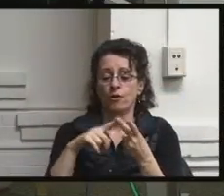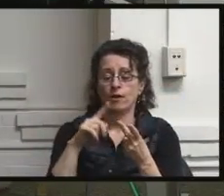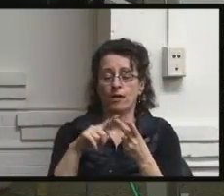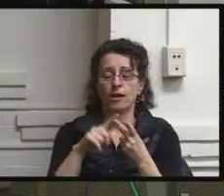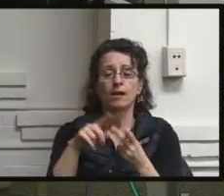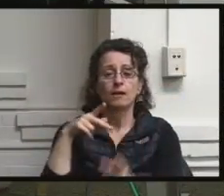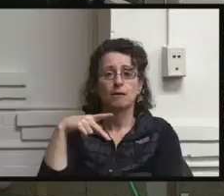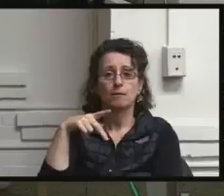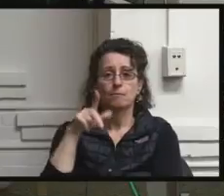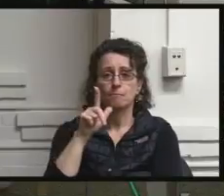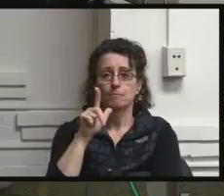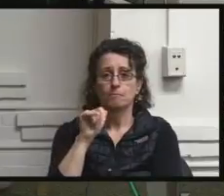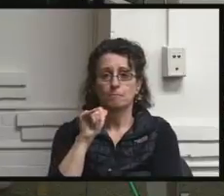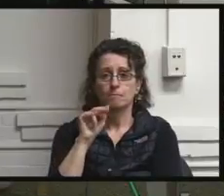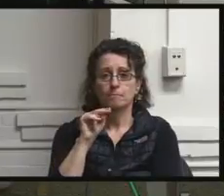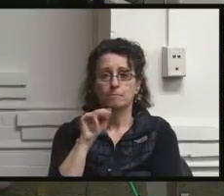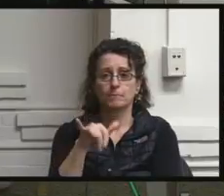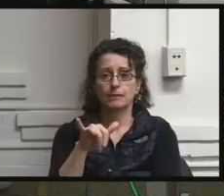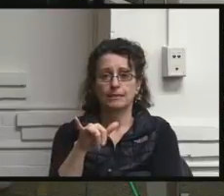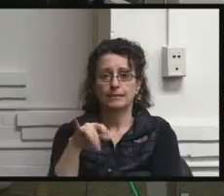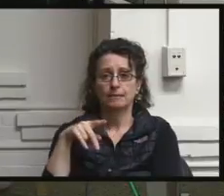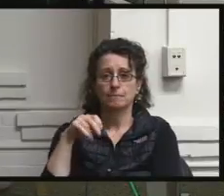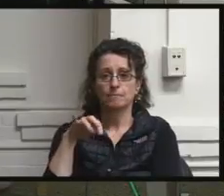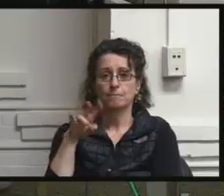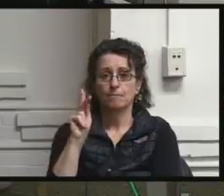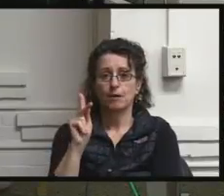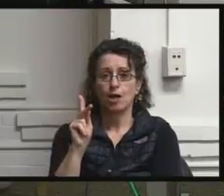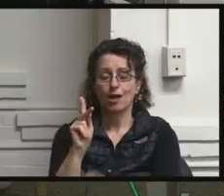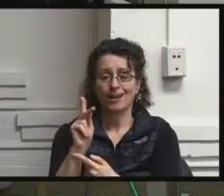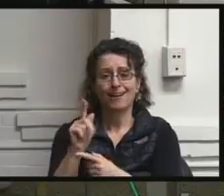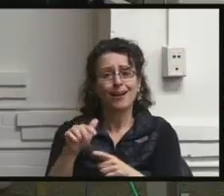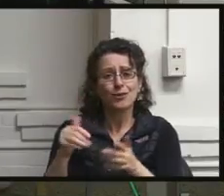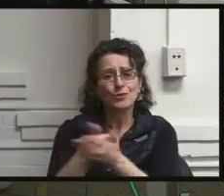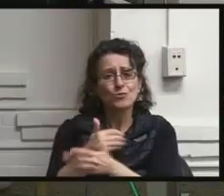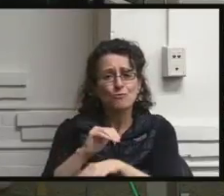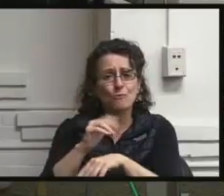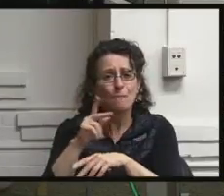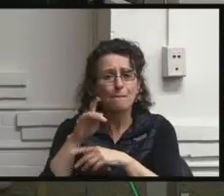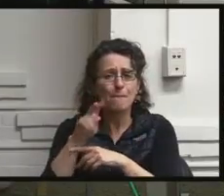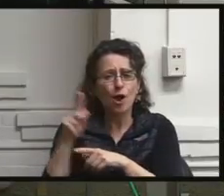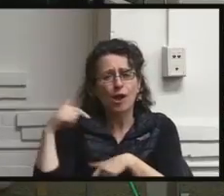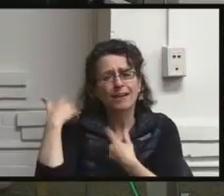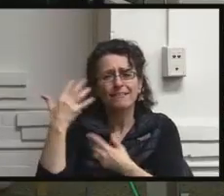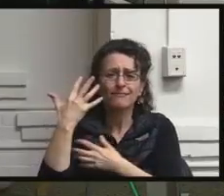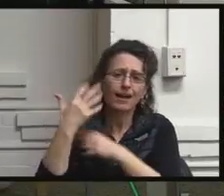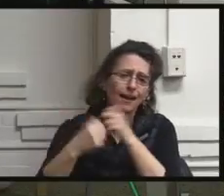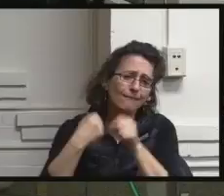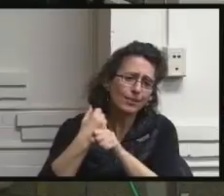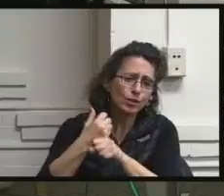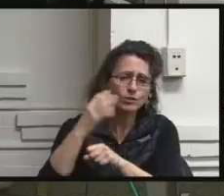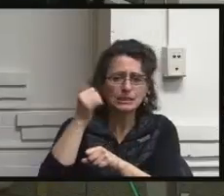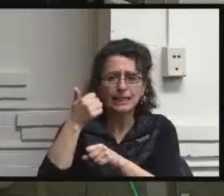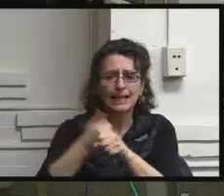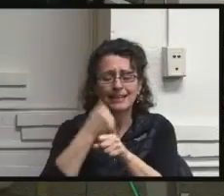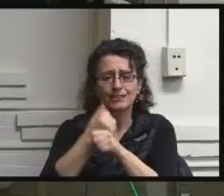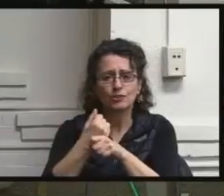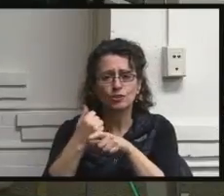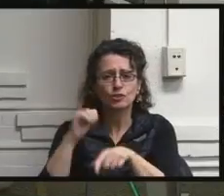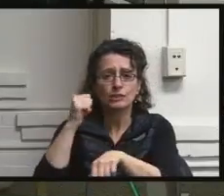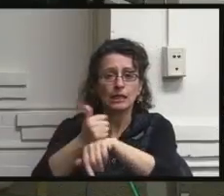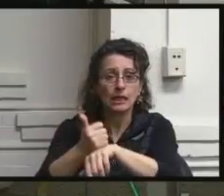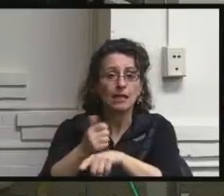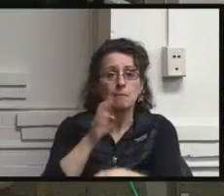initiated through BAB, and I think that's one of the cornerstones of the organization, has really made a tremendous difference